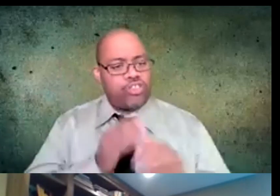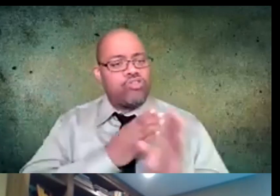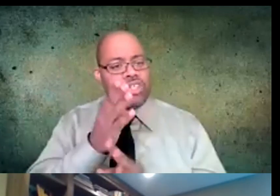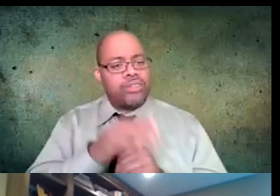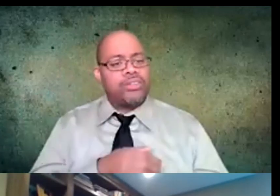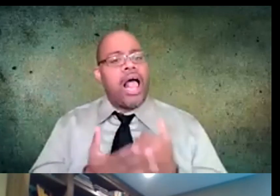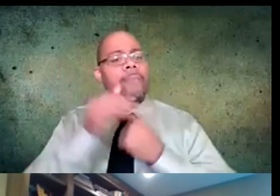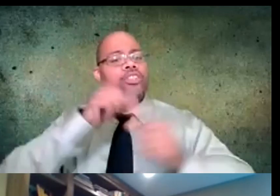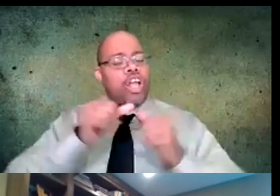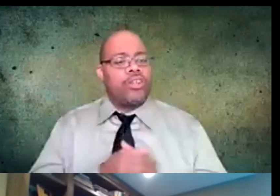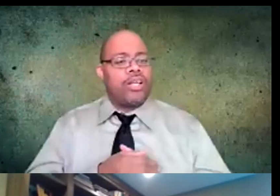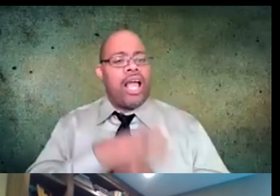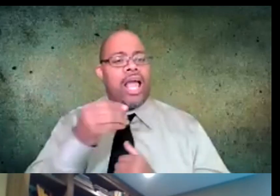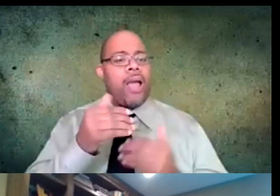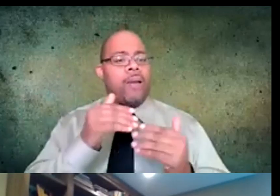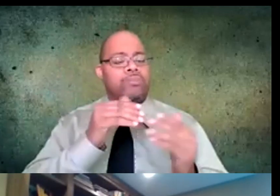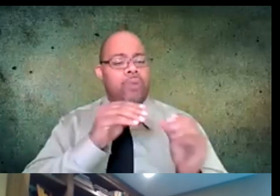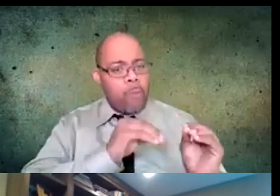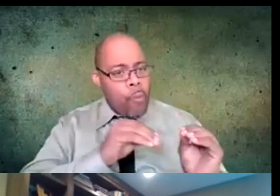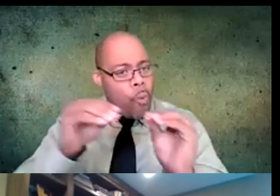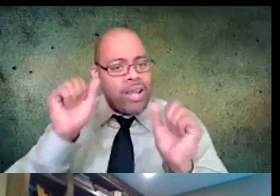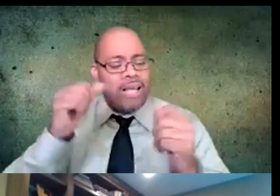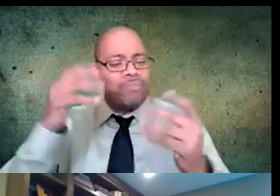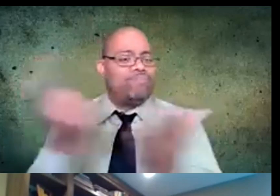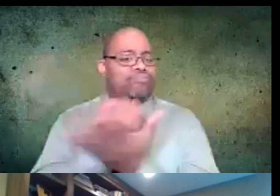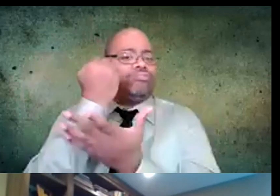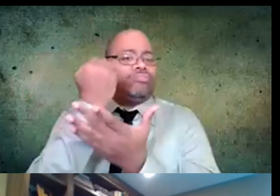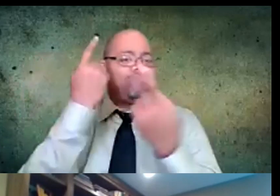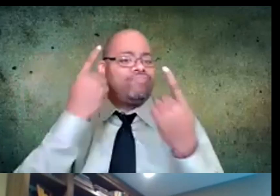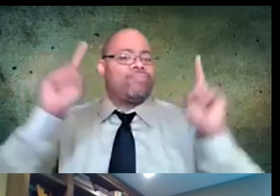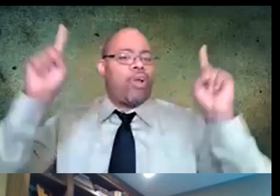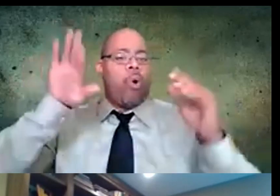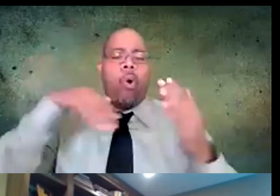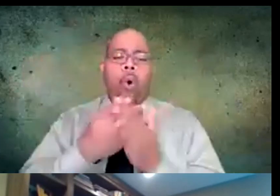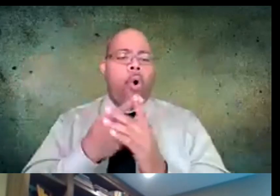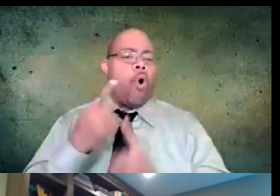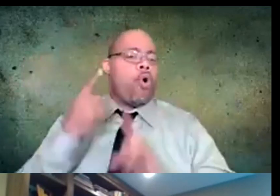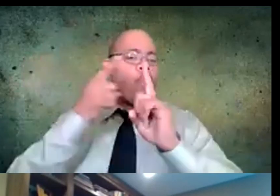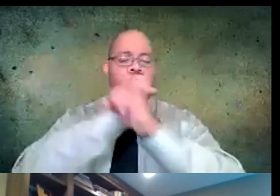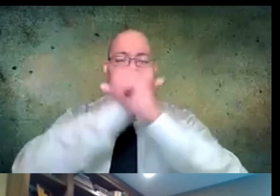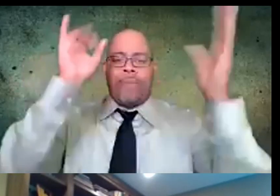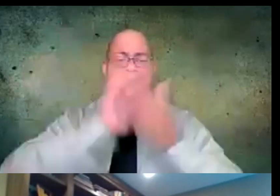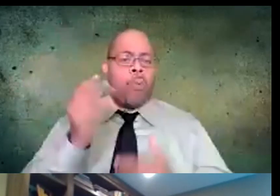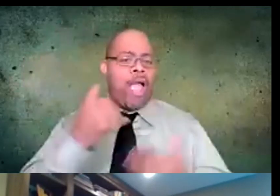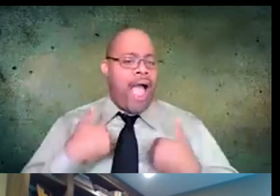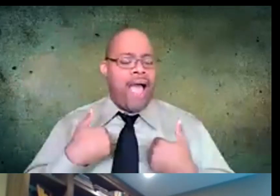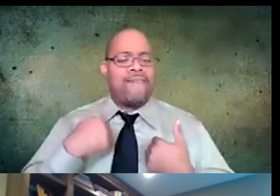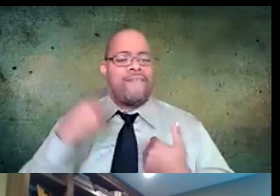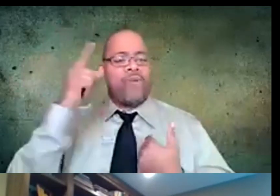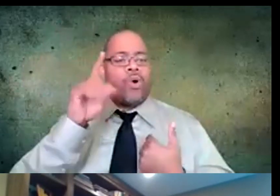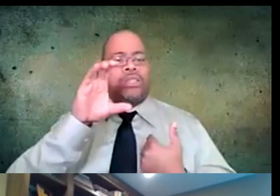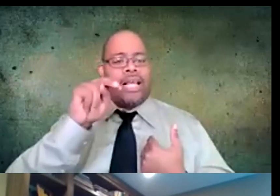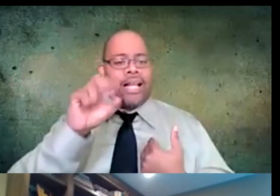help each other out, and move the dial so we can achieve all the goals and dreams that we have for CNS.